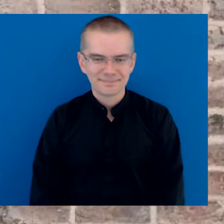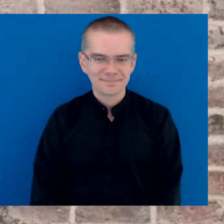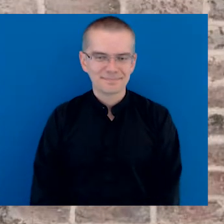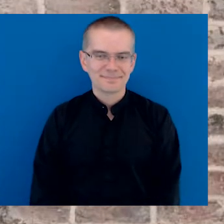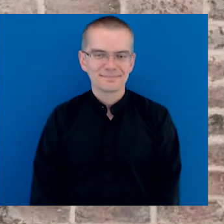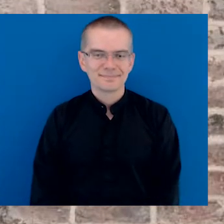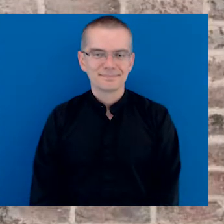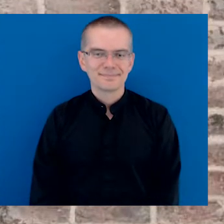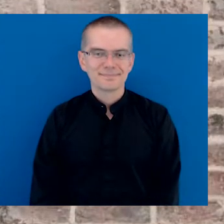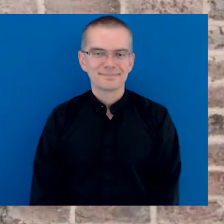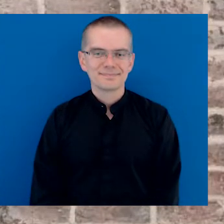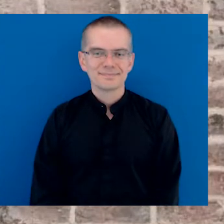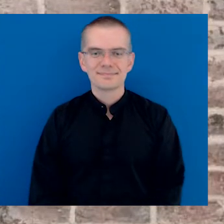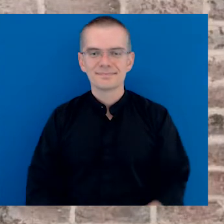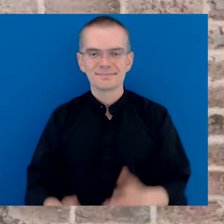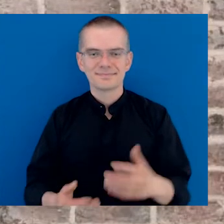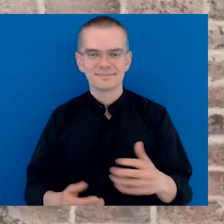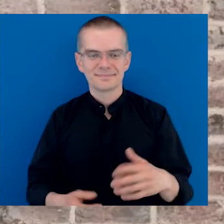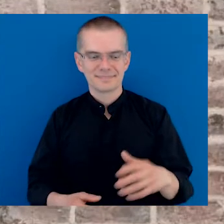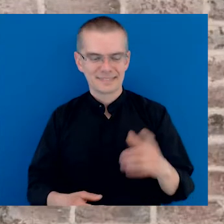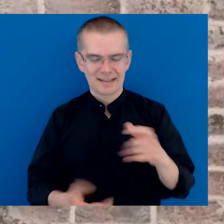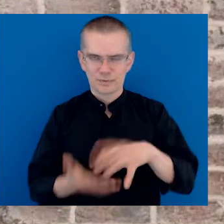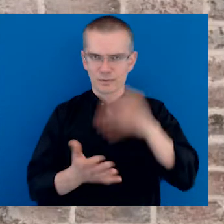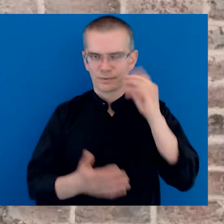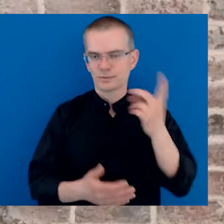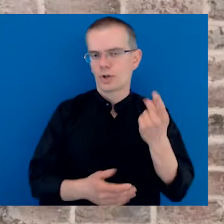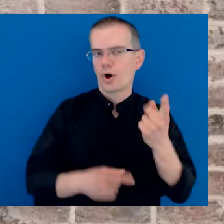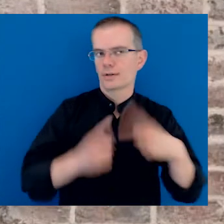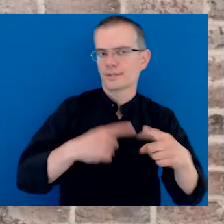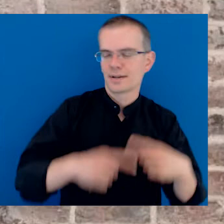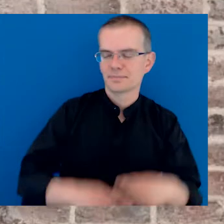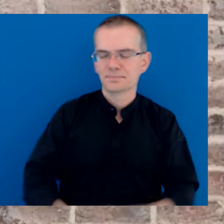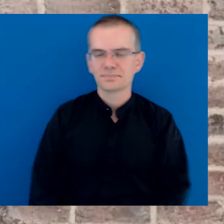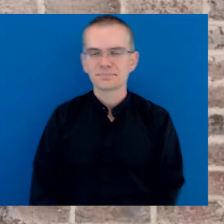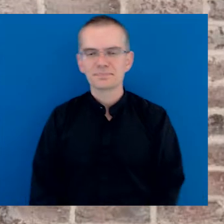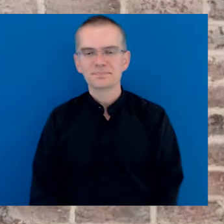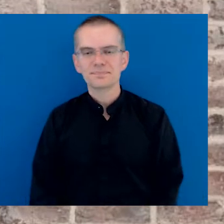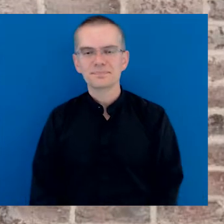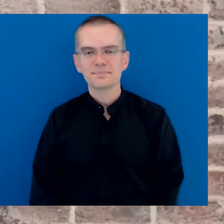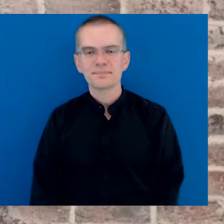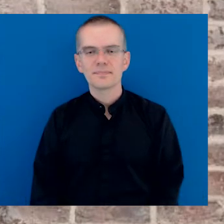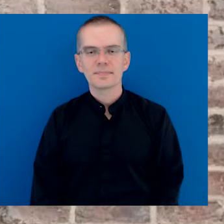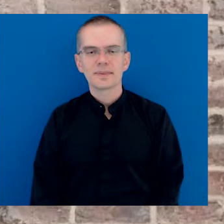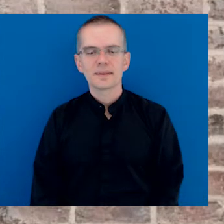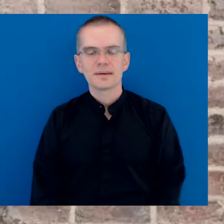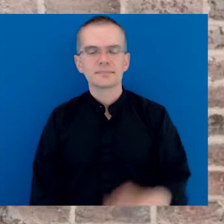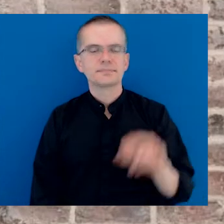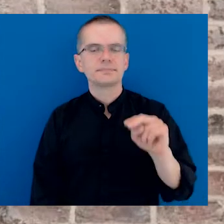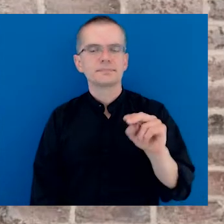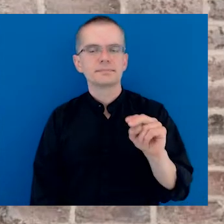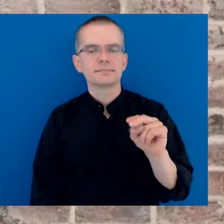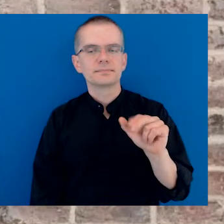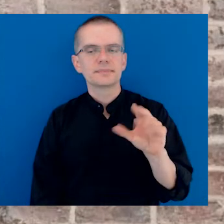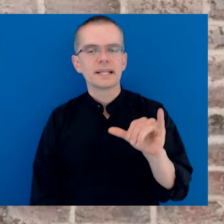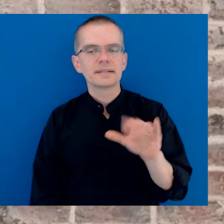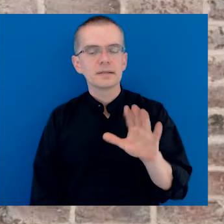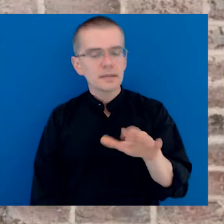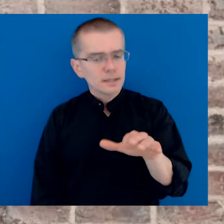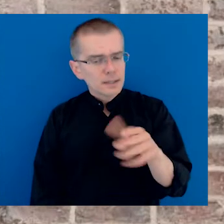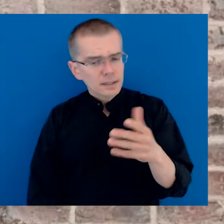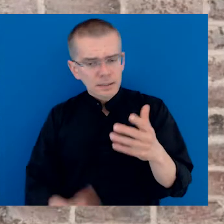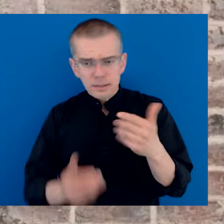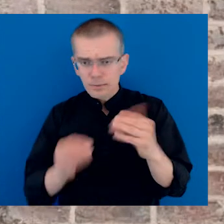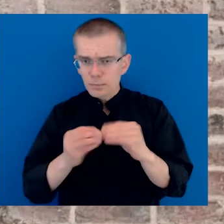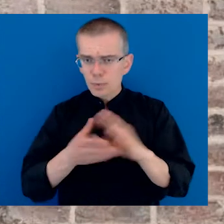bet. I'll give you a dog sign. Yes. So do you have any other stories you